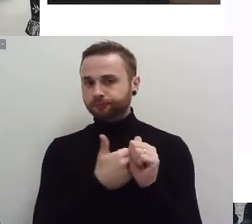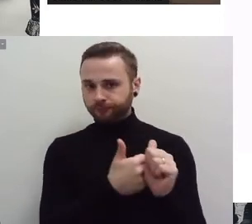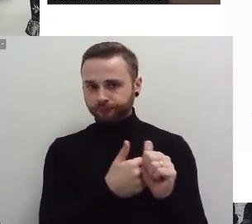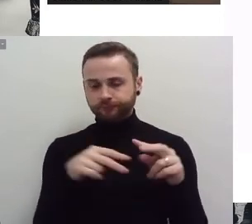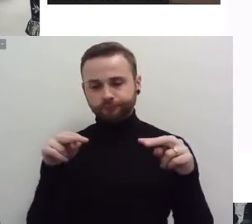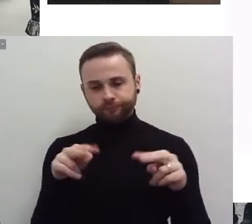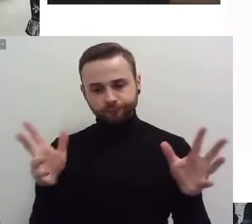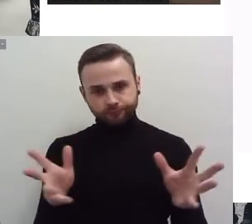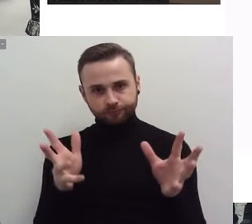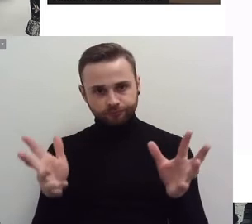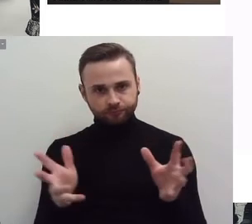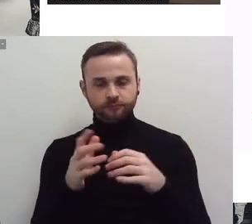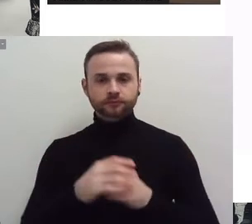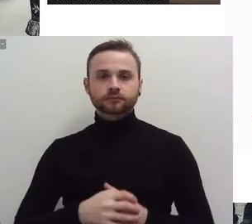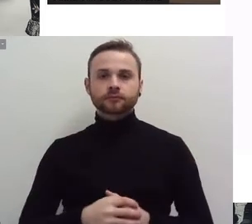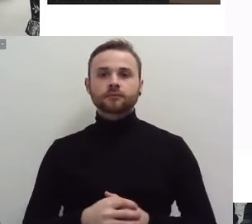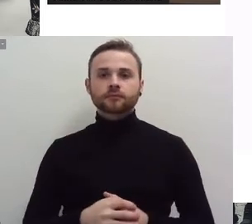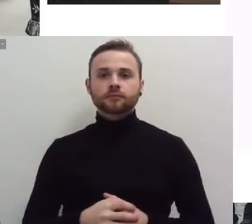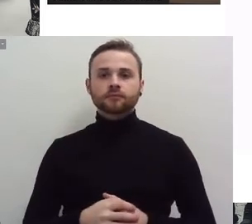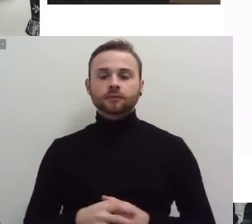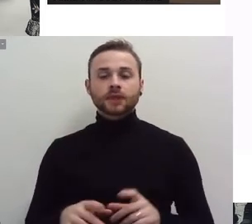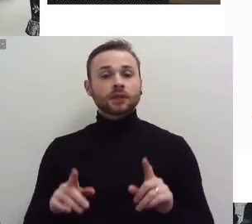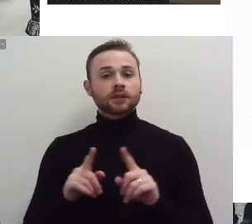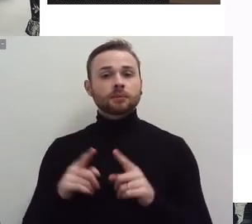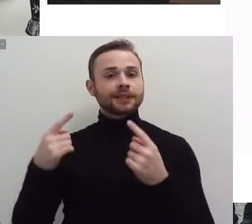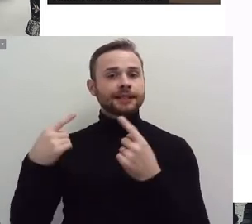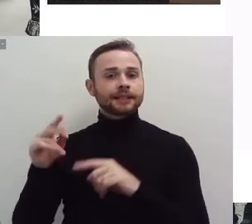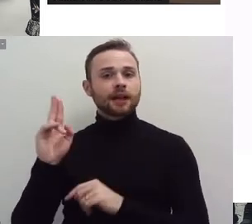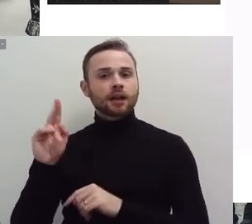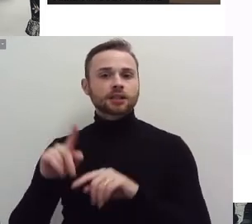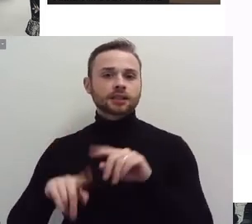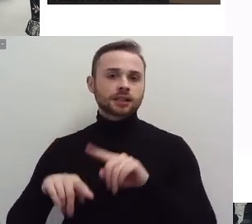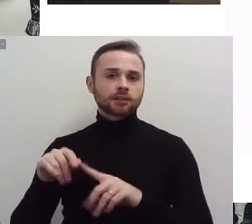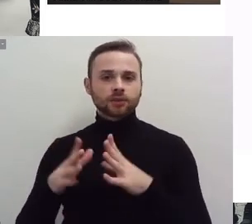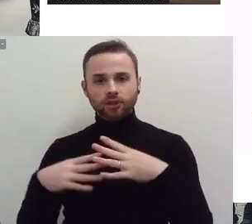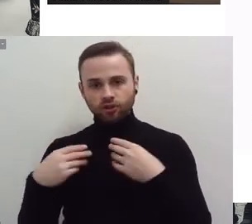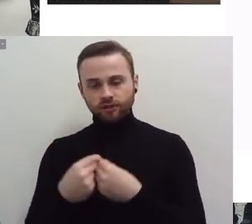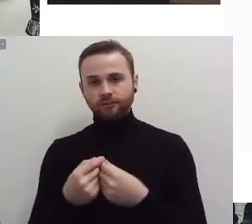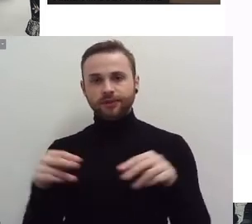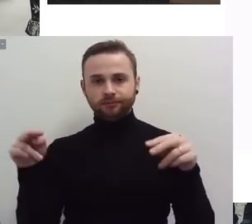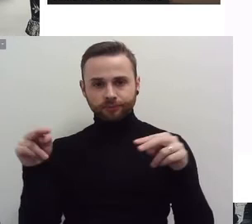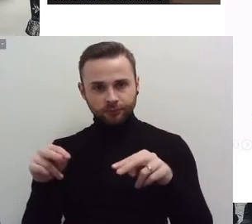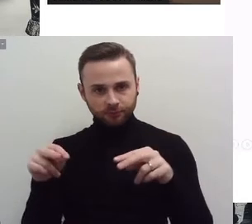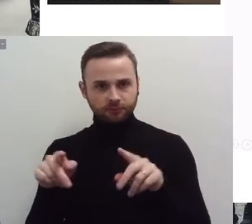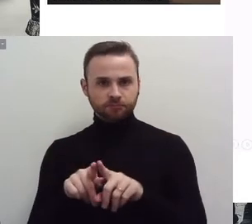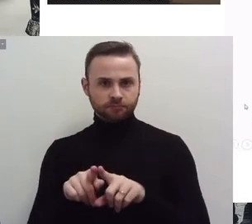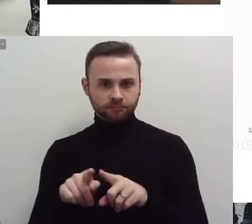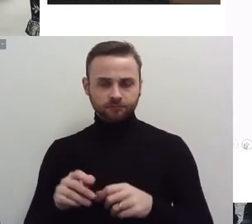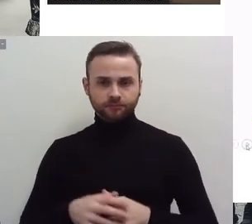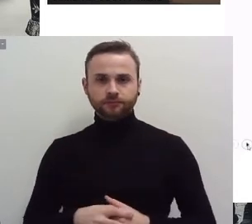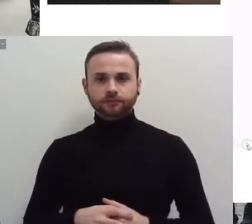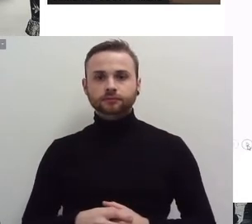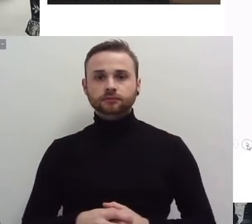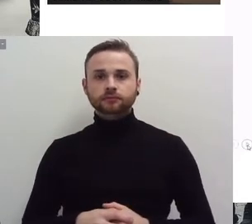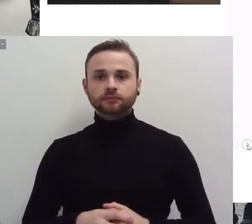and finding out whether it is possible to place the child into his or her natural network.